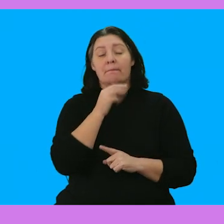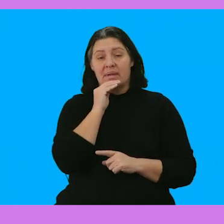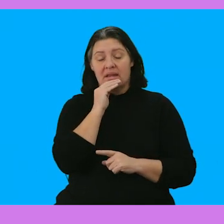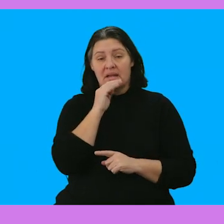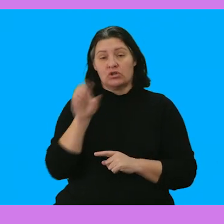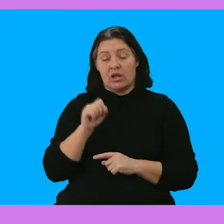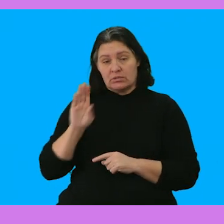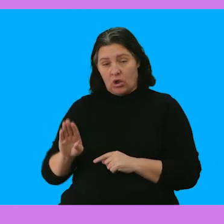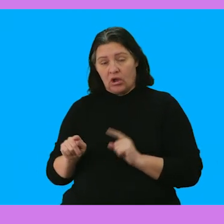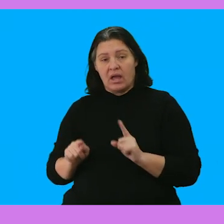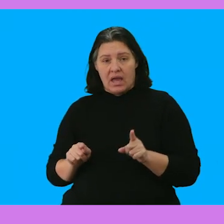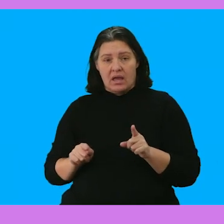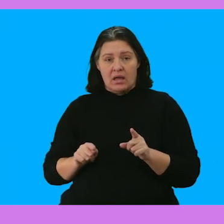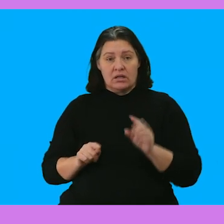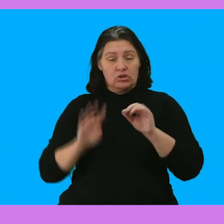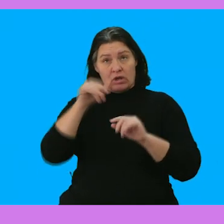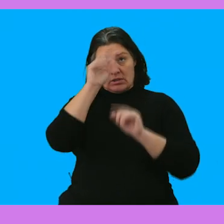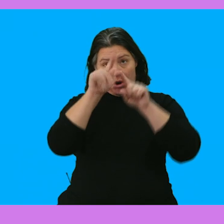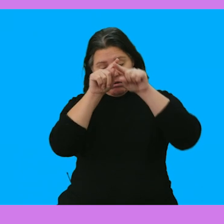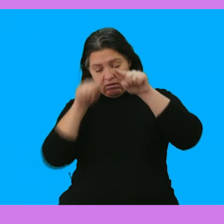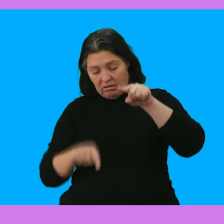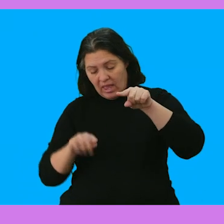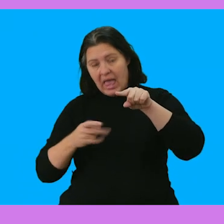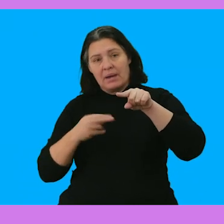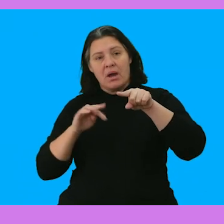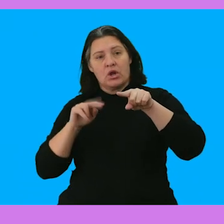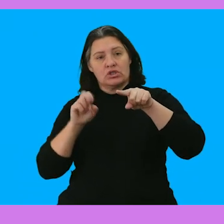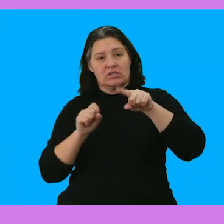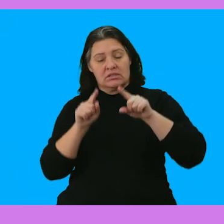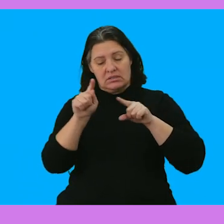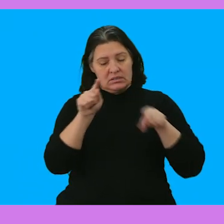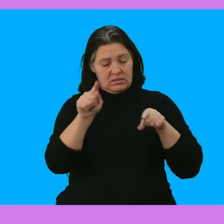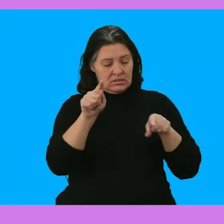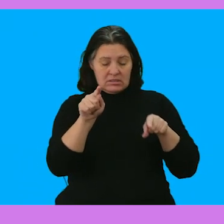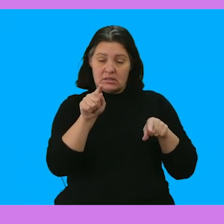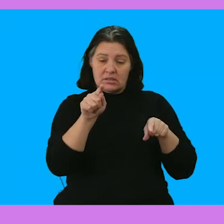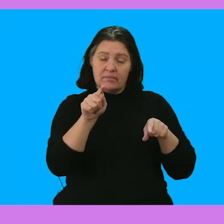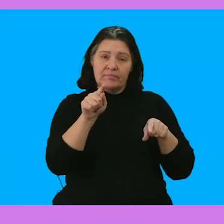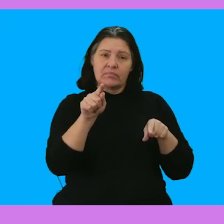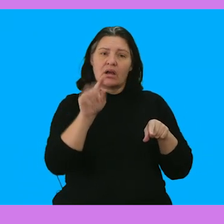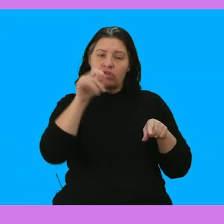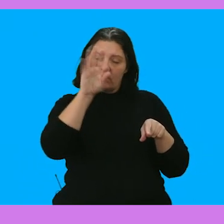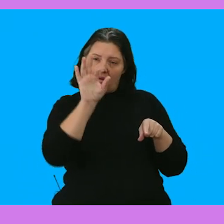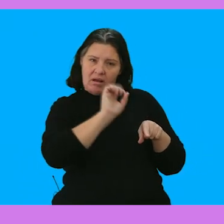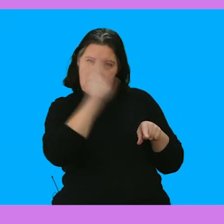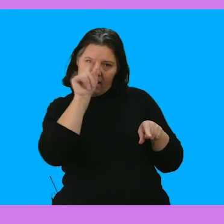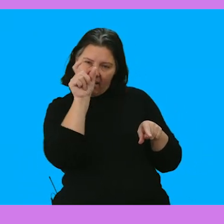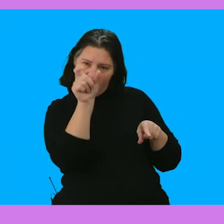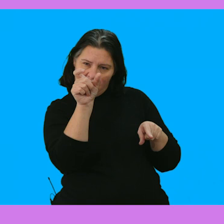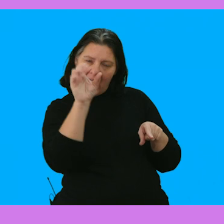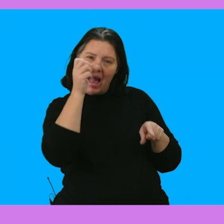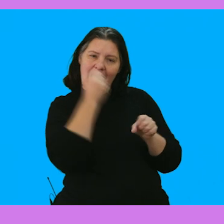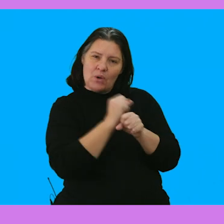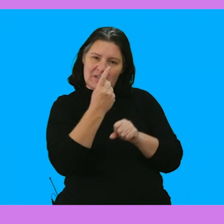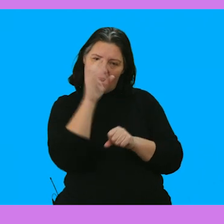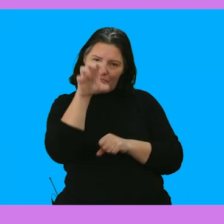now be Johannesburg as well as Hermanus. Okay, now here we can see Johannesburg is nicely indicated